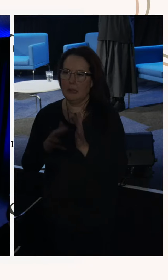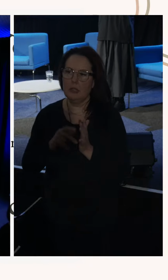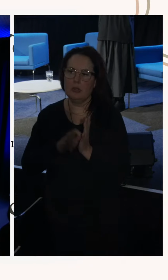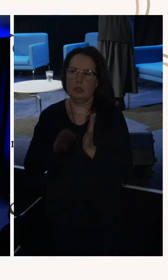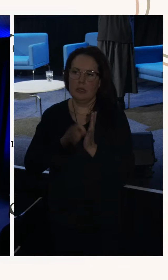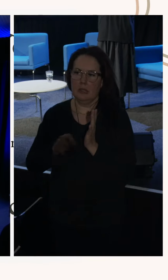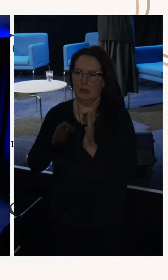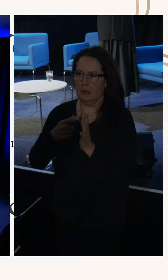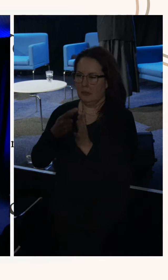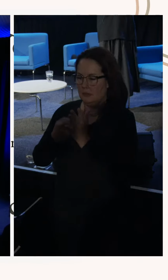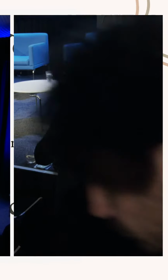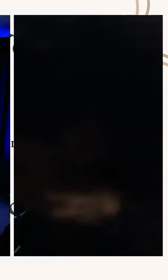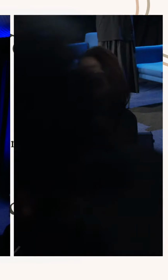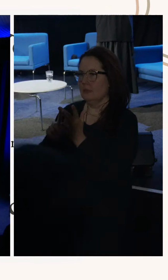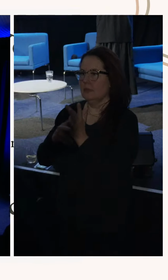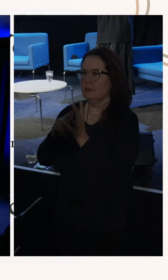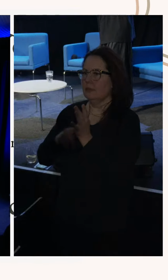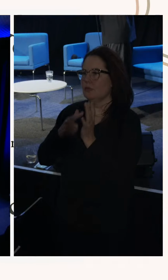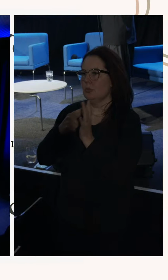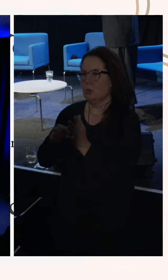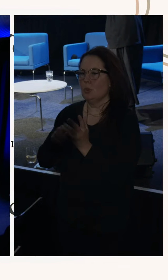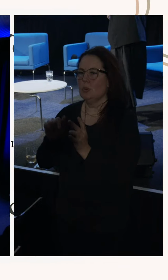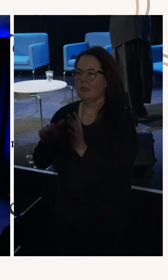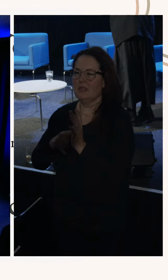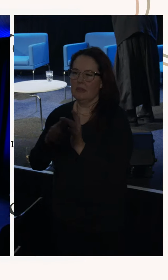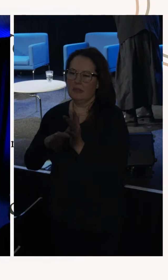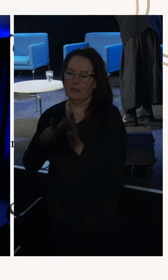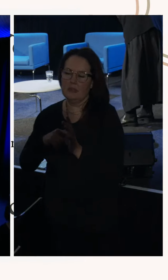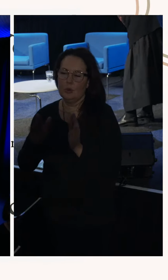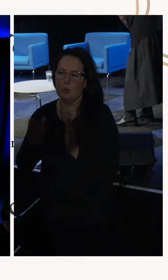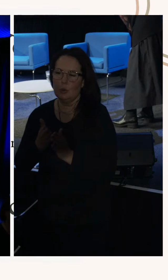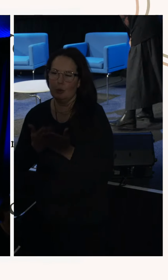short story. So please enjoy.